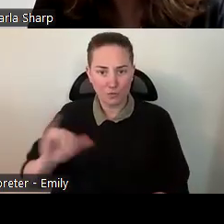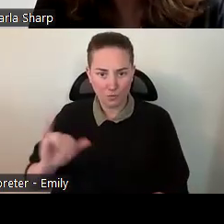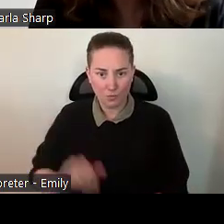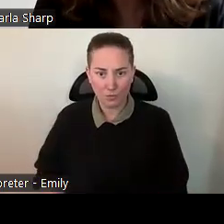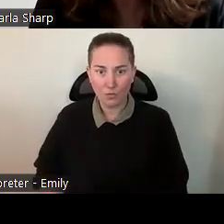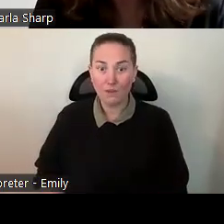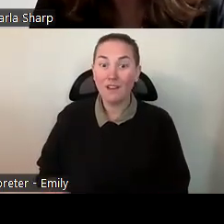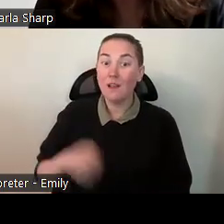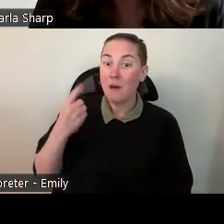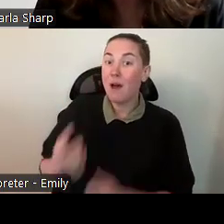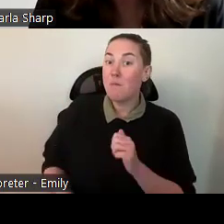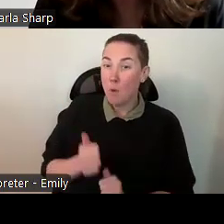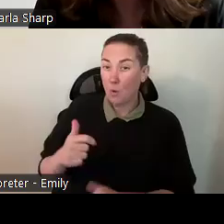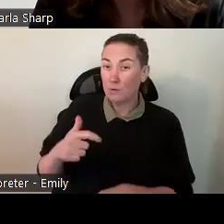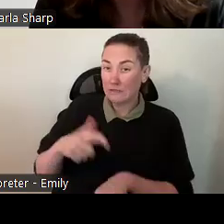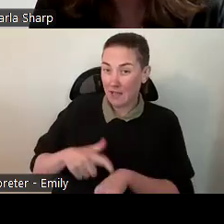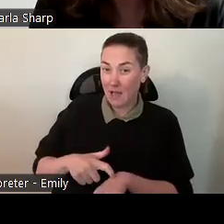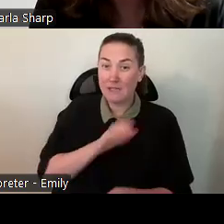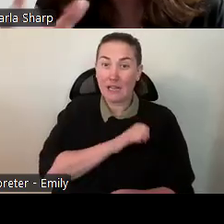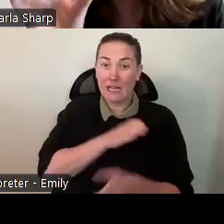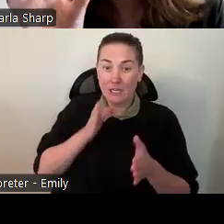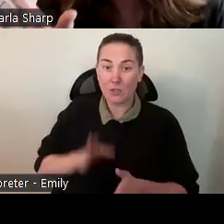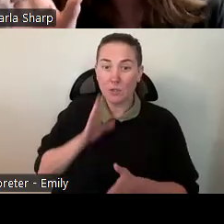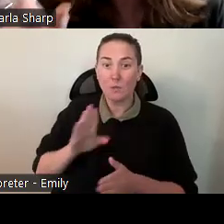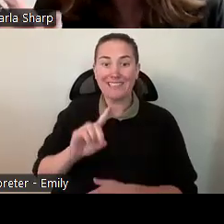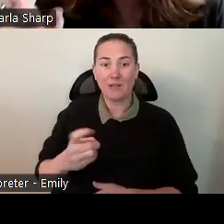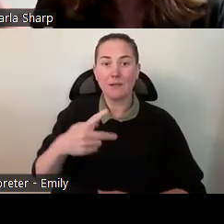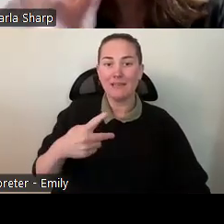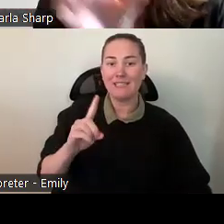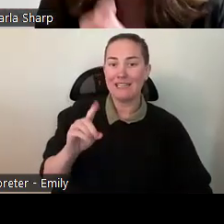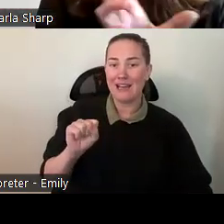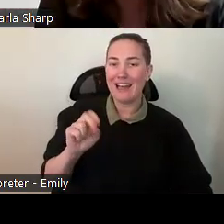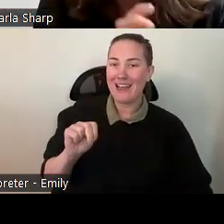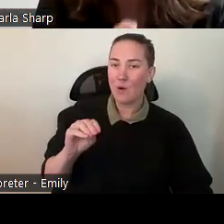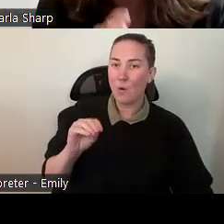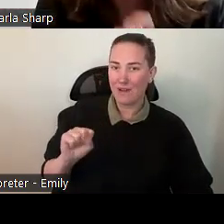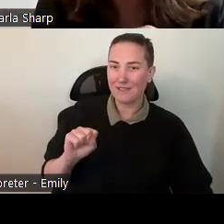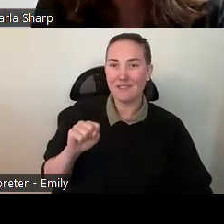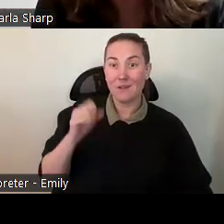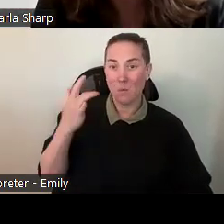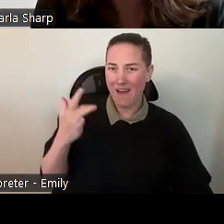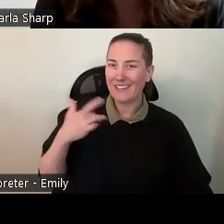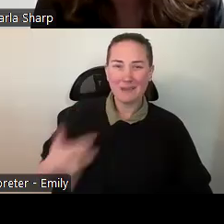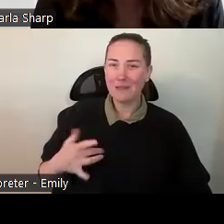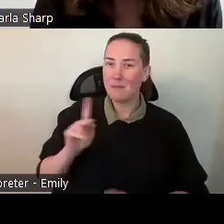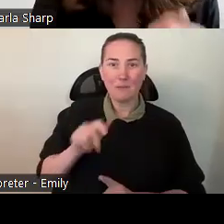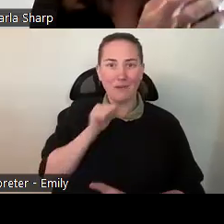clinicians most often diagnose PD NOS because no real person fits neatly into the PD